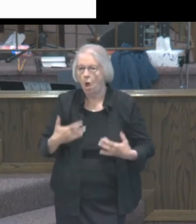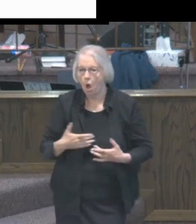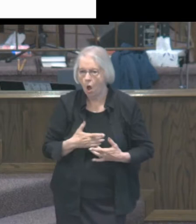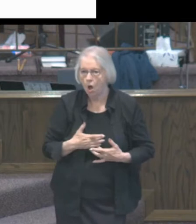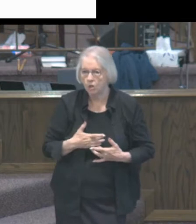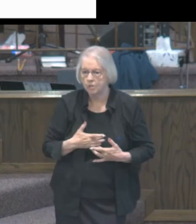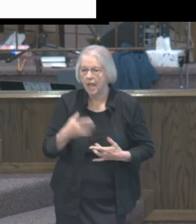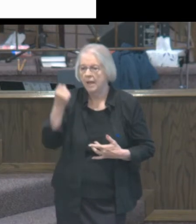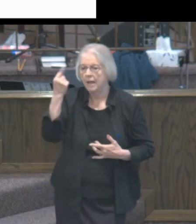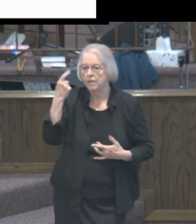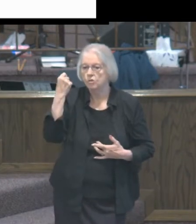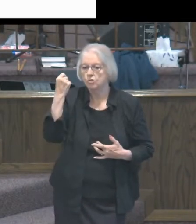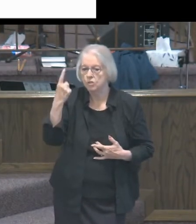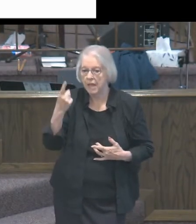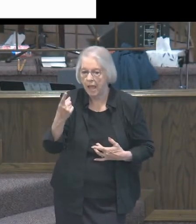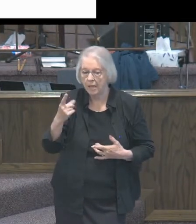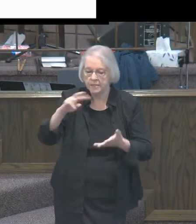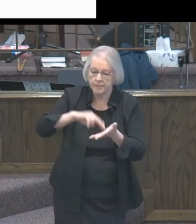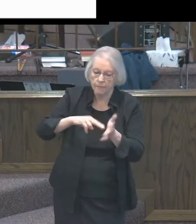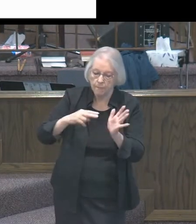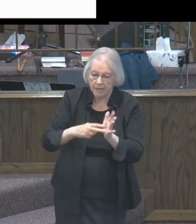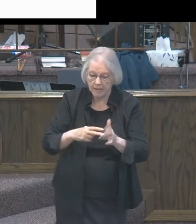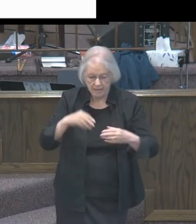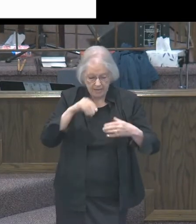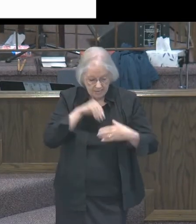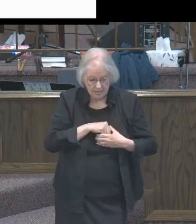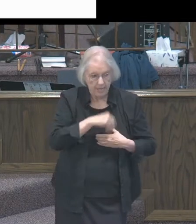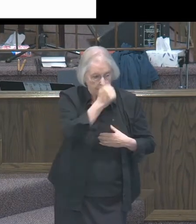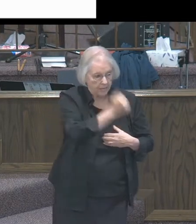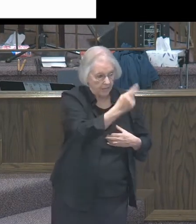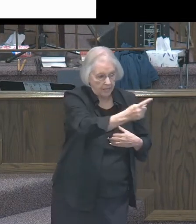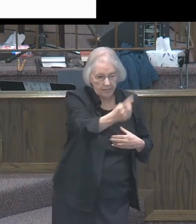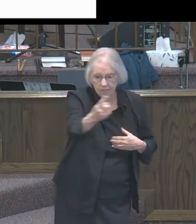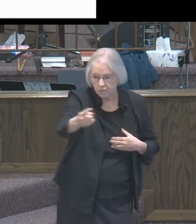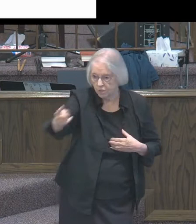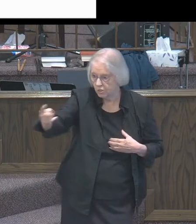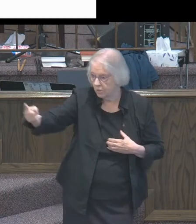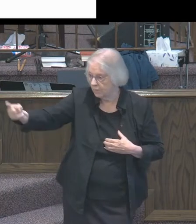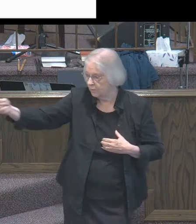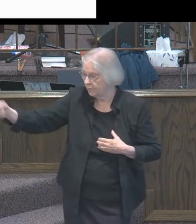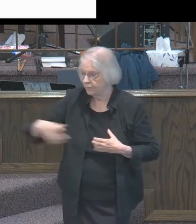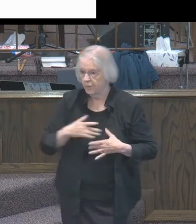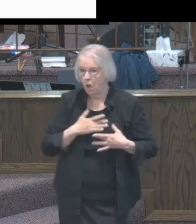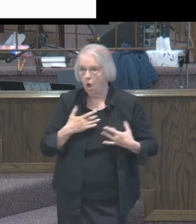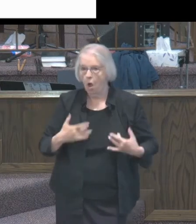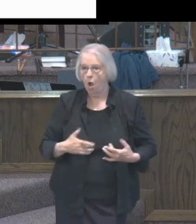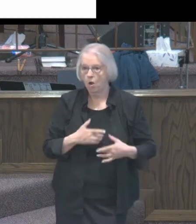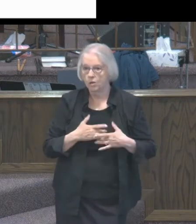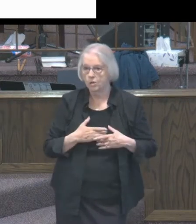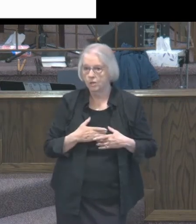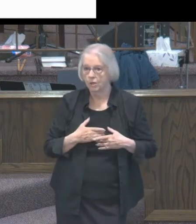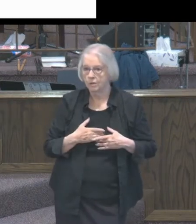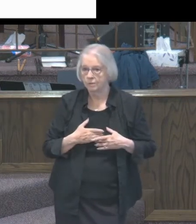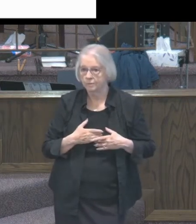the thoughts." The Lord searches, oh no, all the intent of